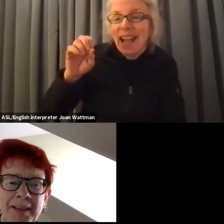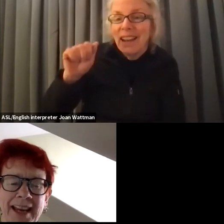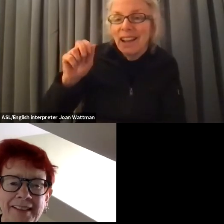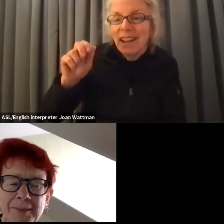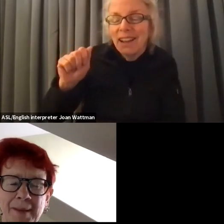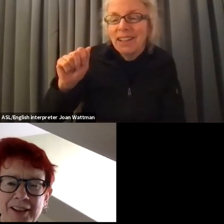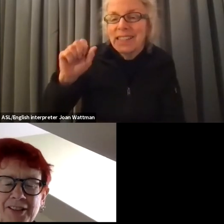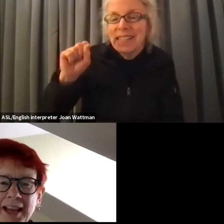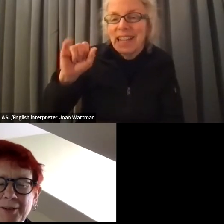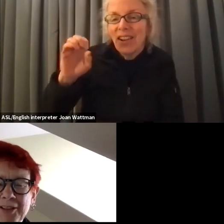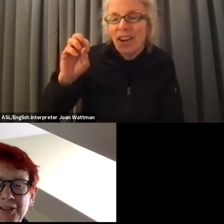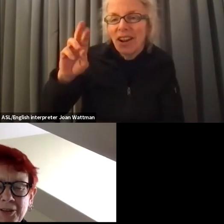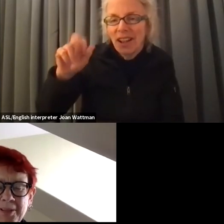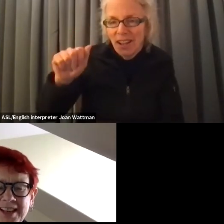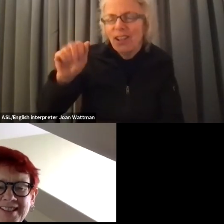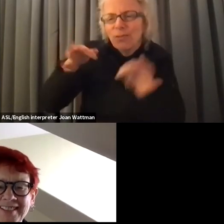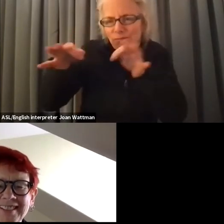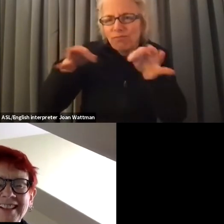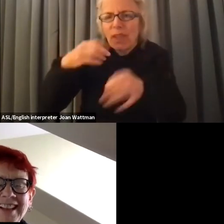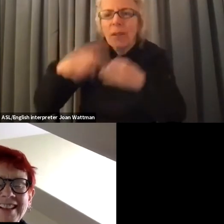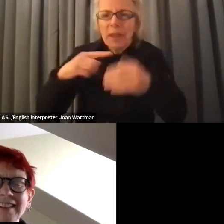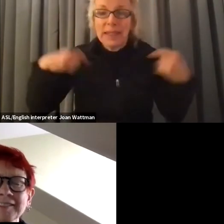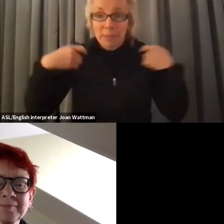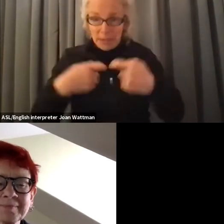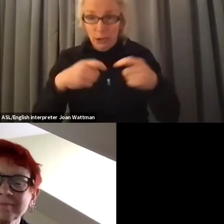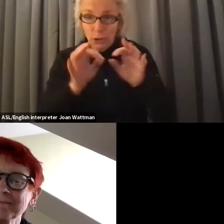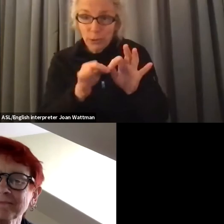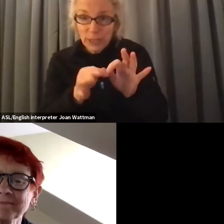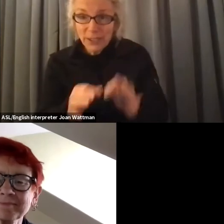to explain Spanish language interpretation. Liliana?